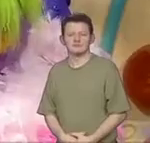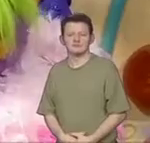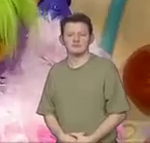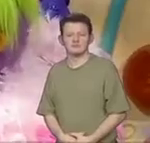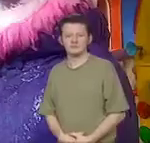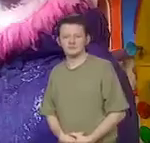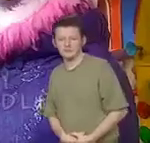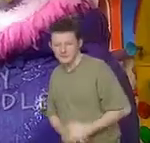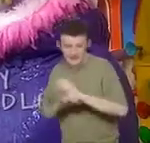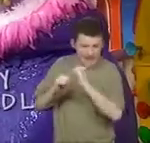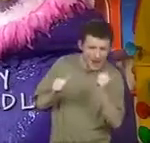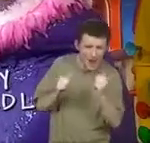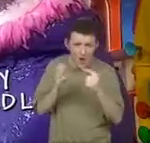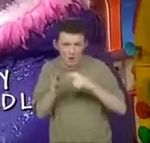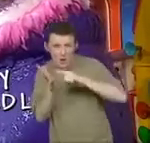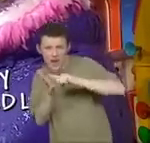Hoobledoop, Tula.